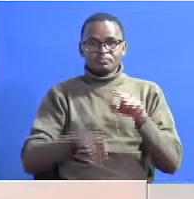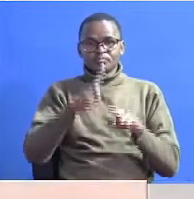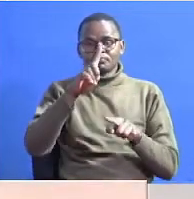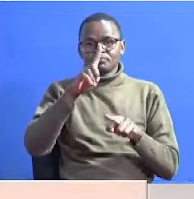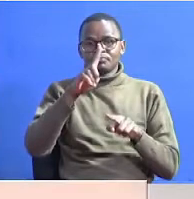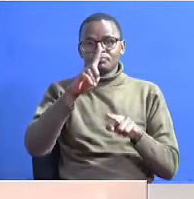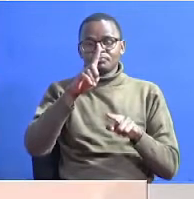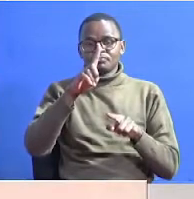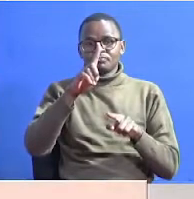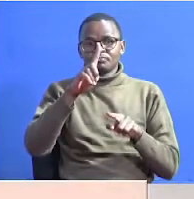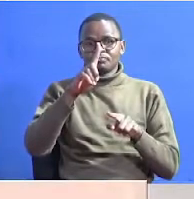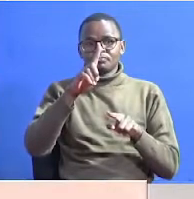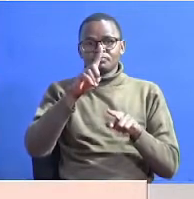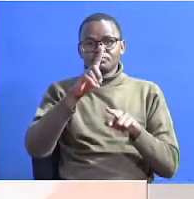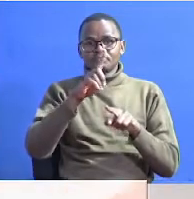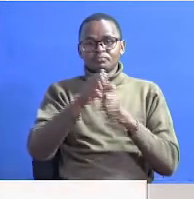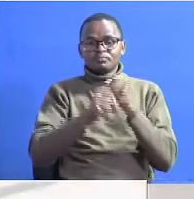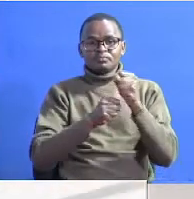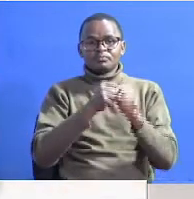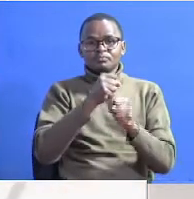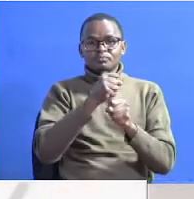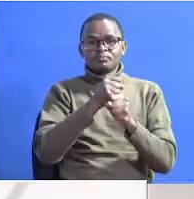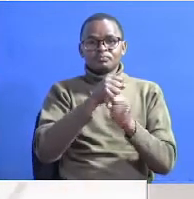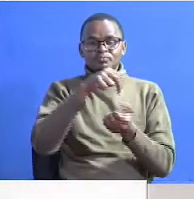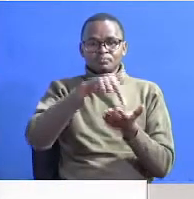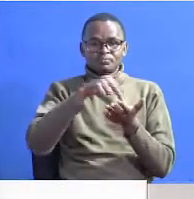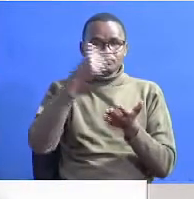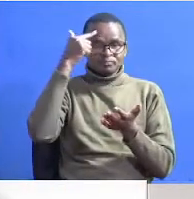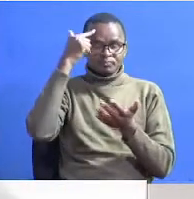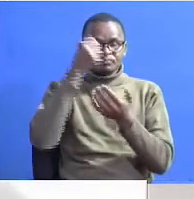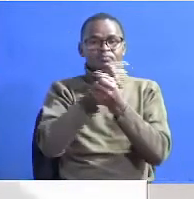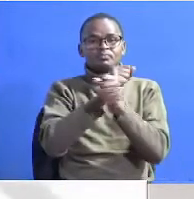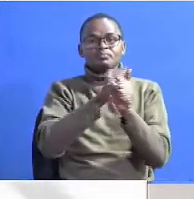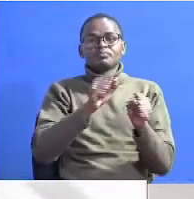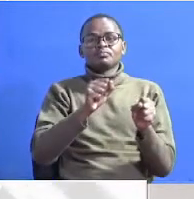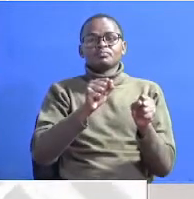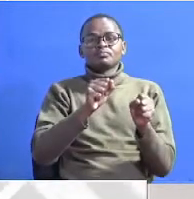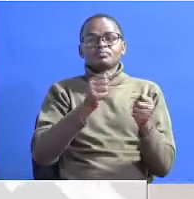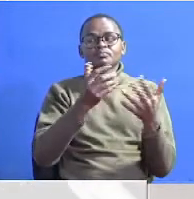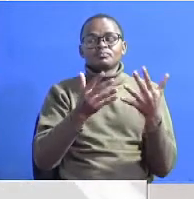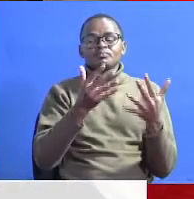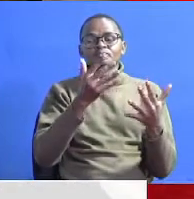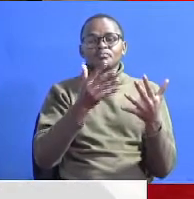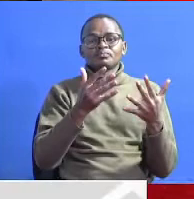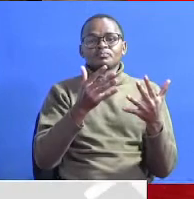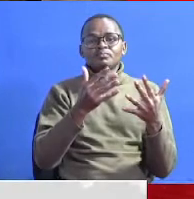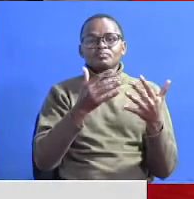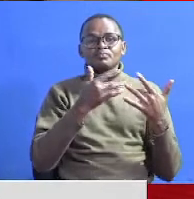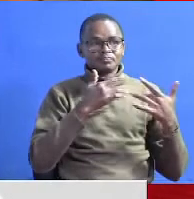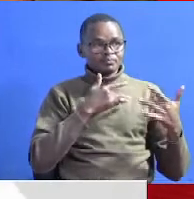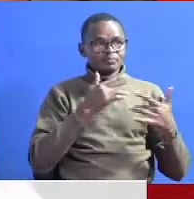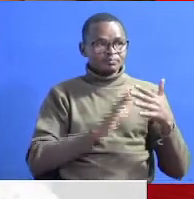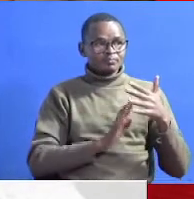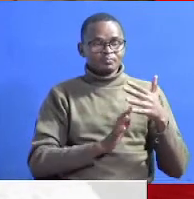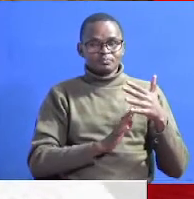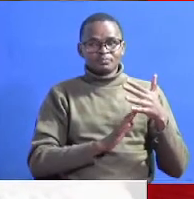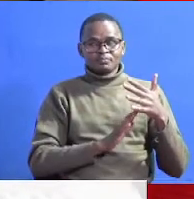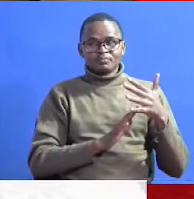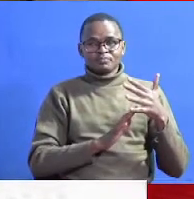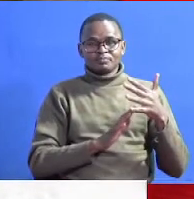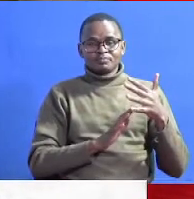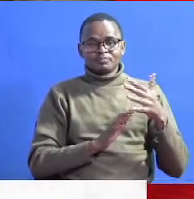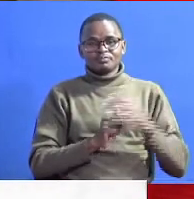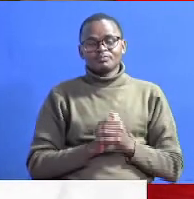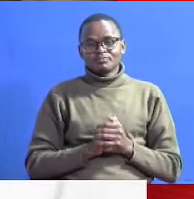probably in some years to come, you will be vying for the presidency, and probably we might consider me as a running mate.